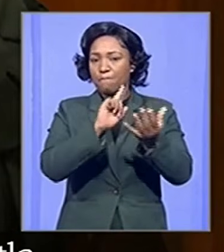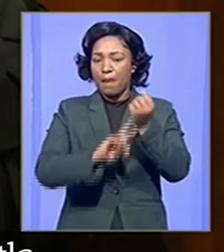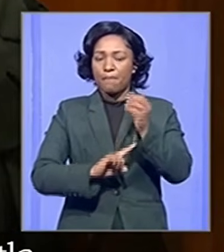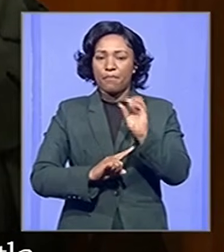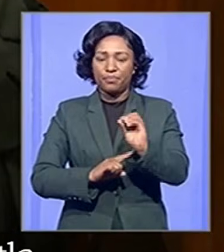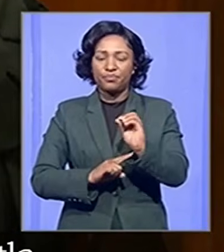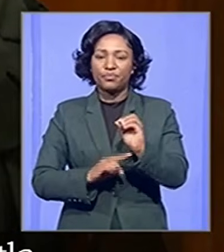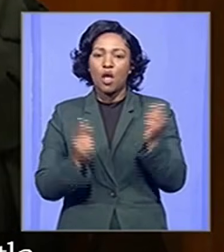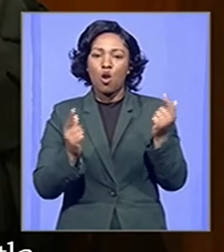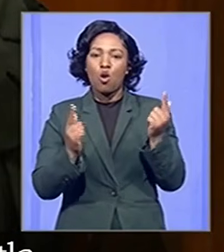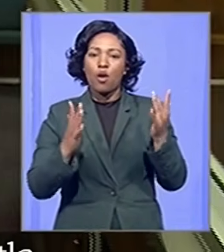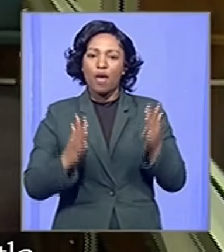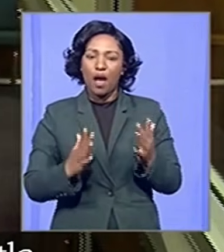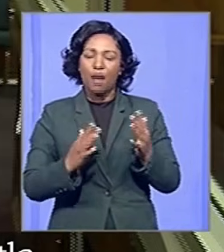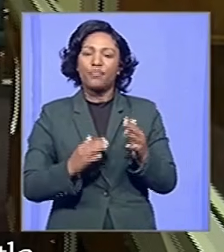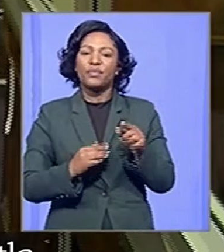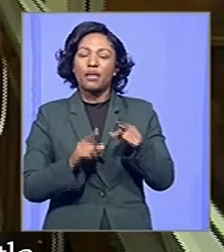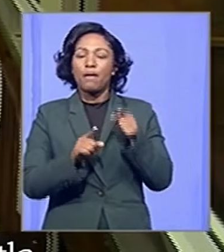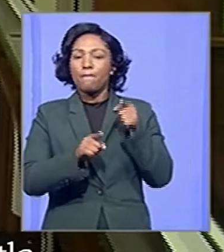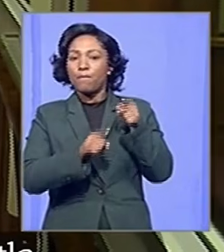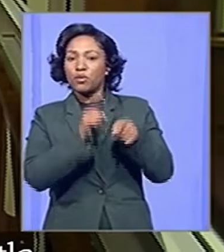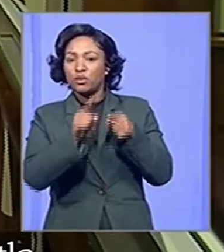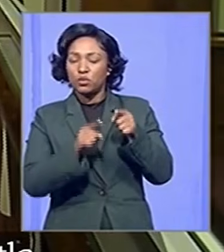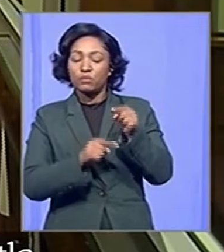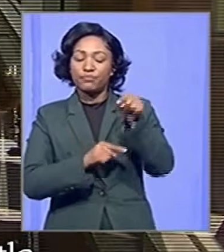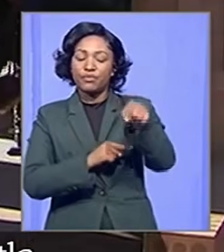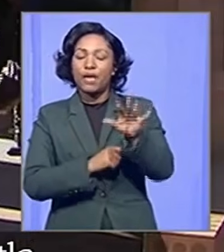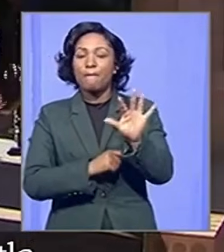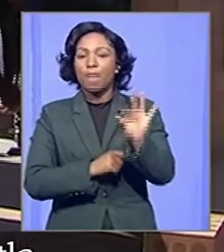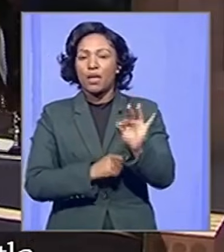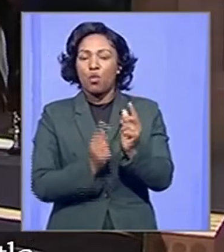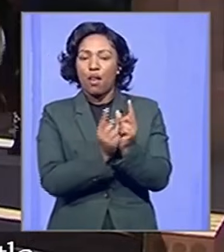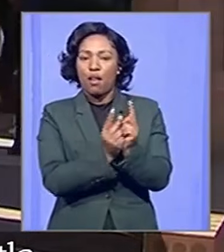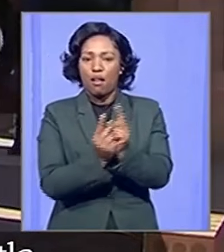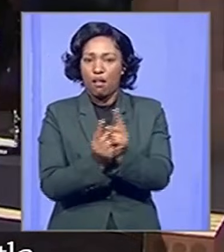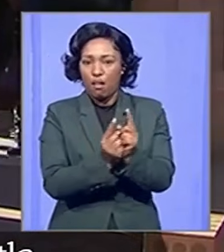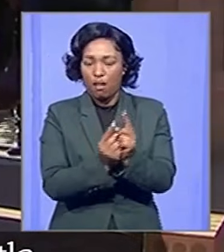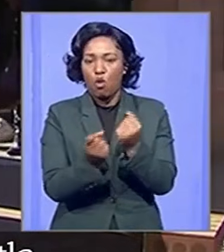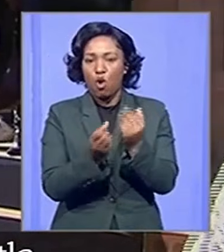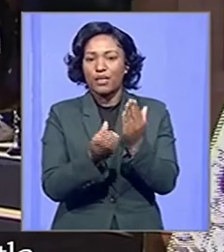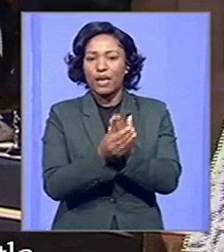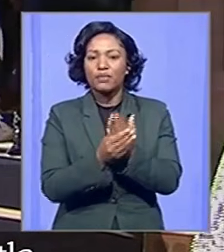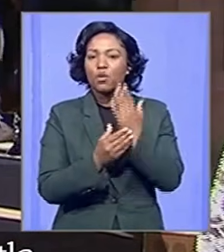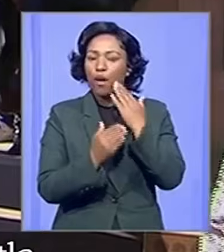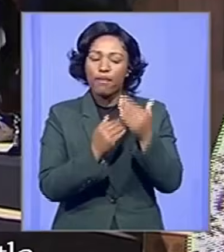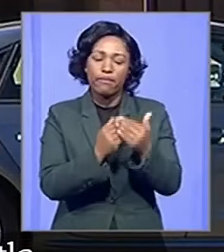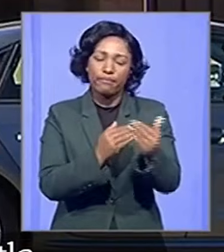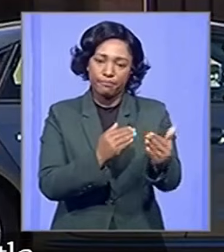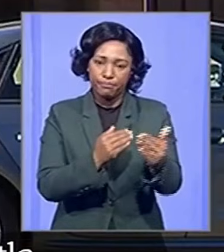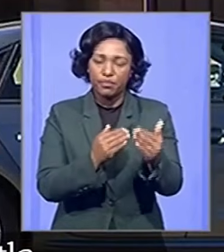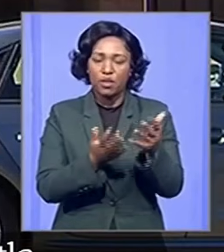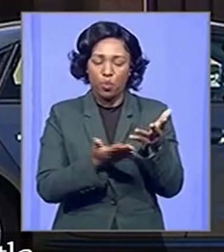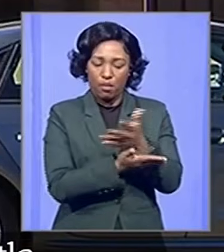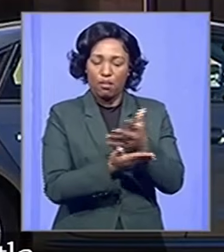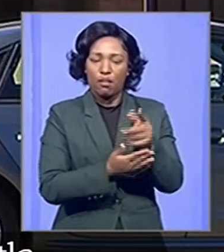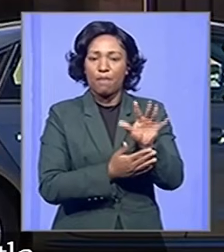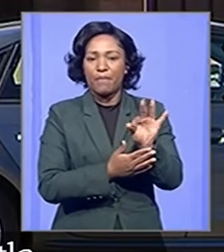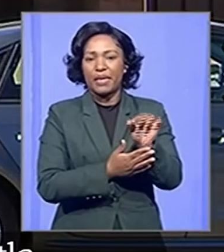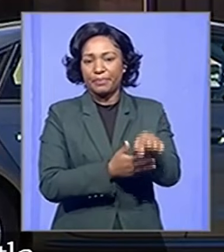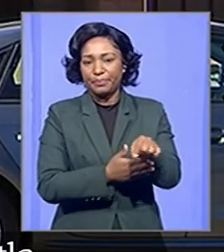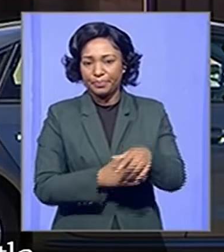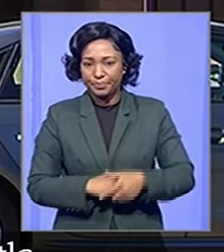ba qosua ba tla kopana ka Mantaha ho seka-seka letsatsi la Nyewe. Thabiso Khadebe, ditaba tsa